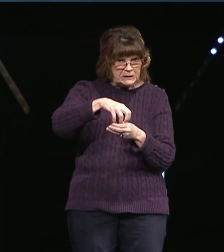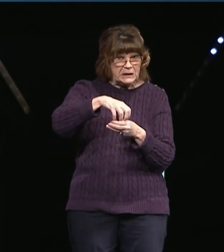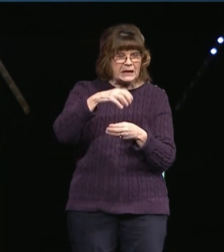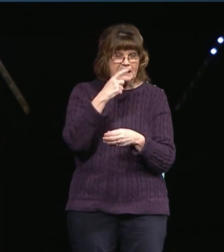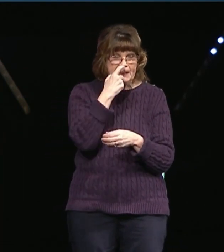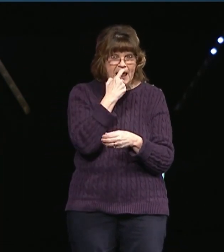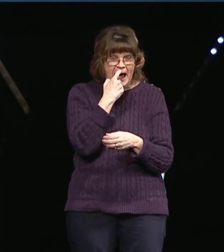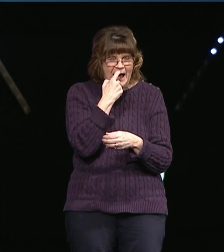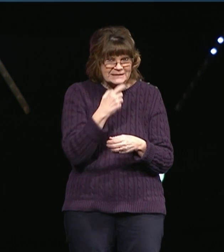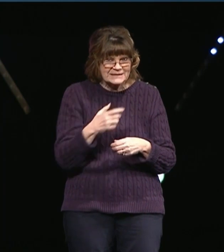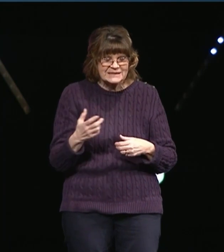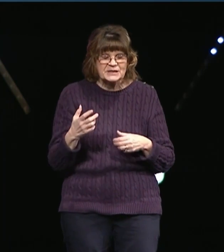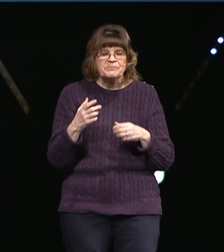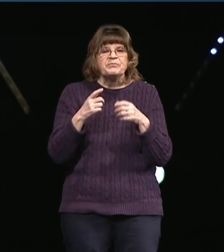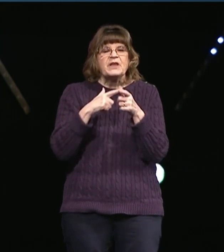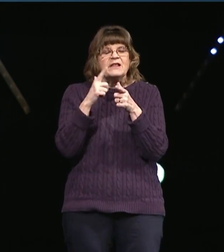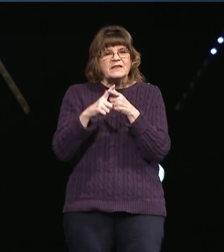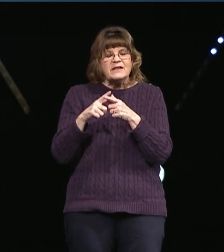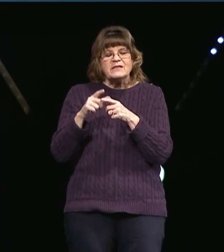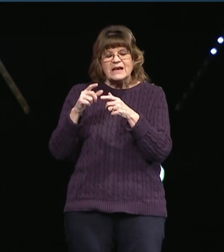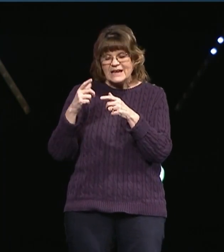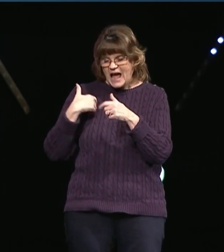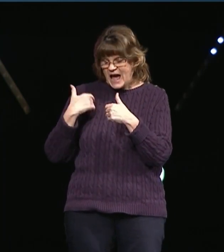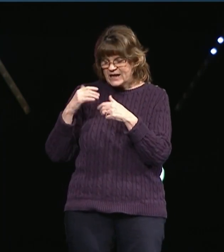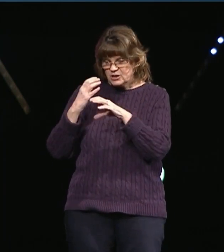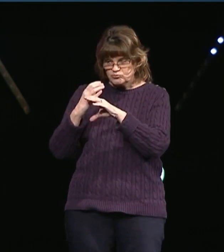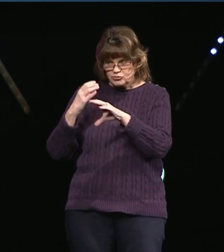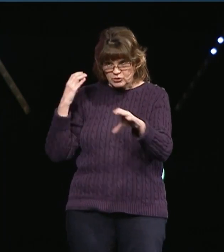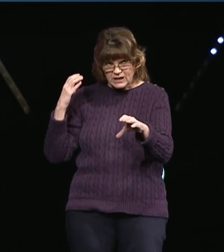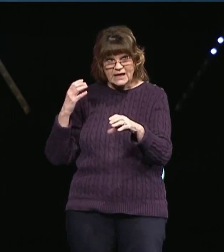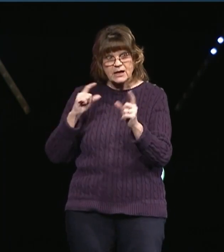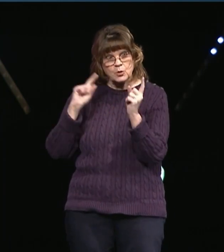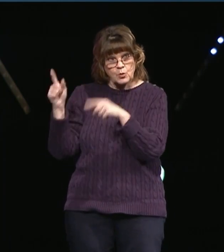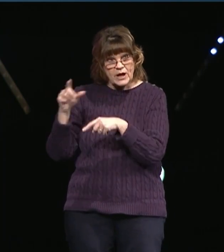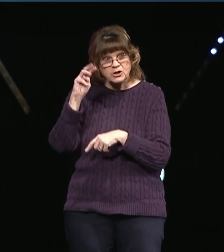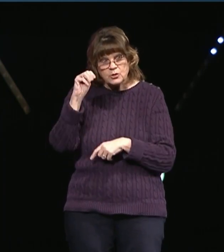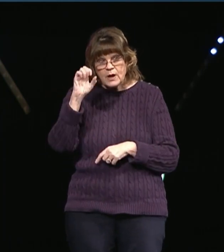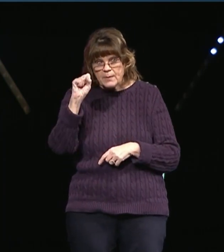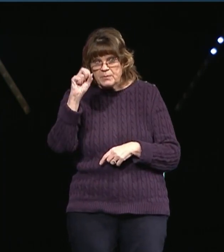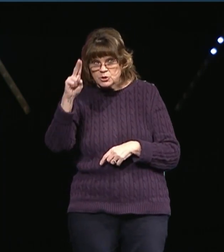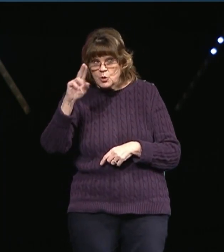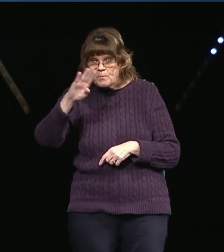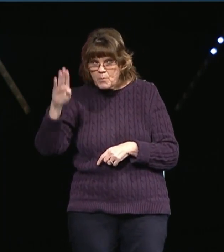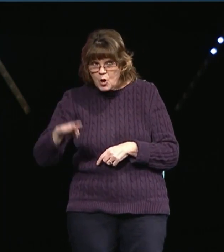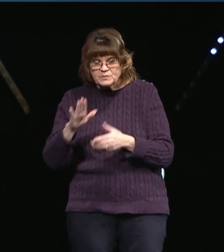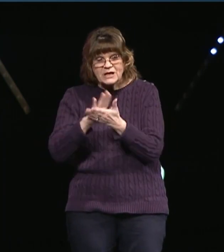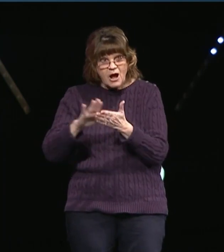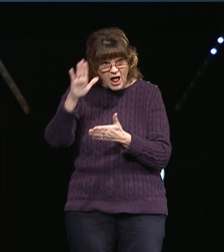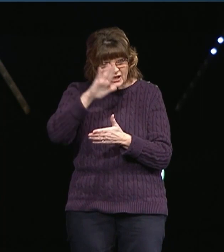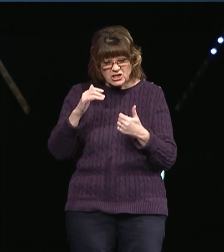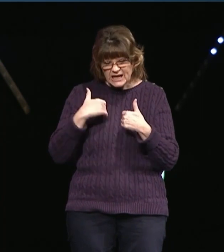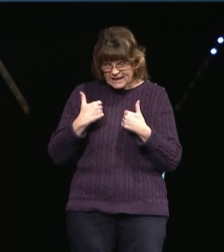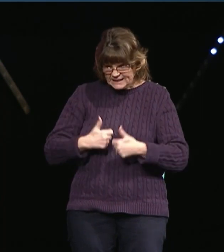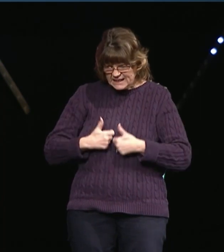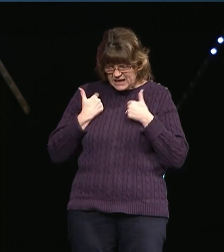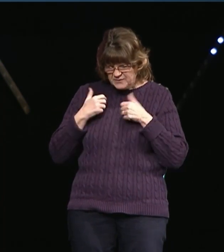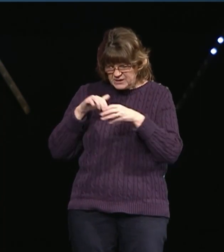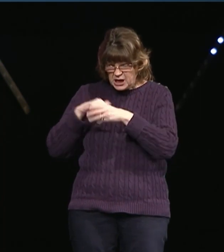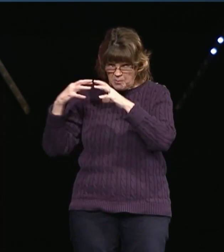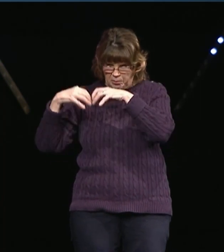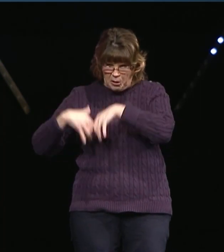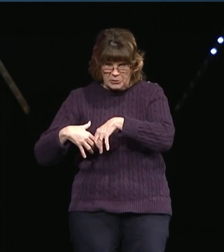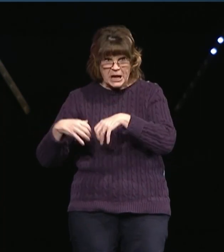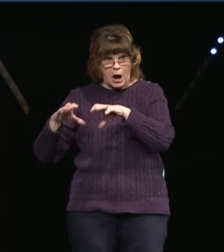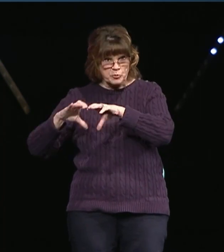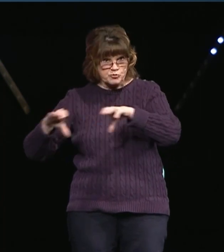After dad bought him a broken down trailer to live in while attending MSU in Bozeman, he learned the lessons